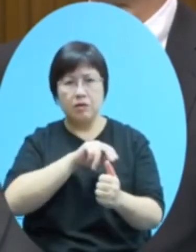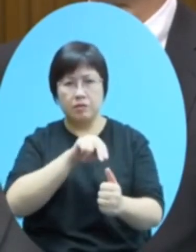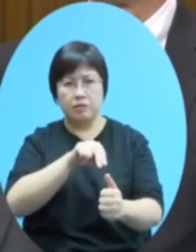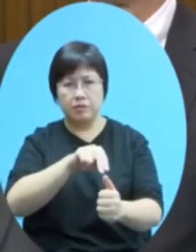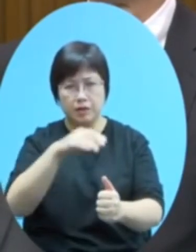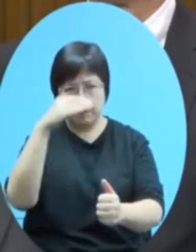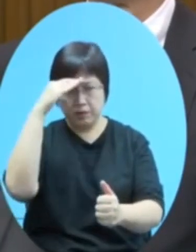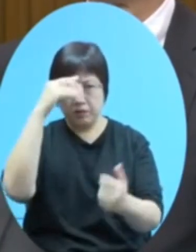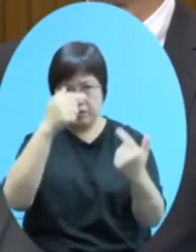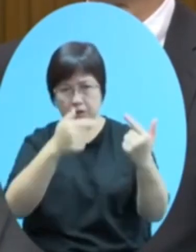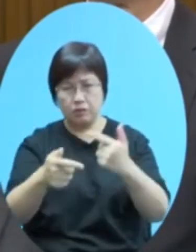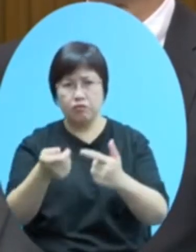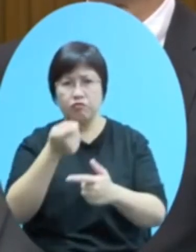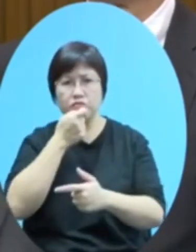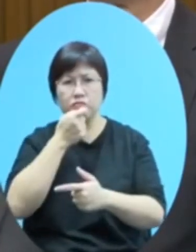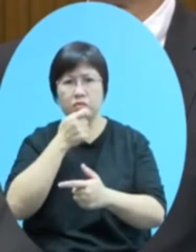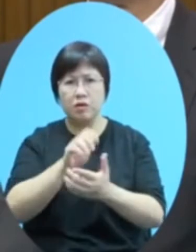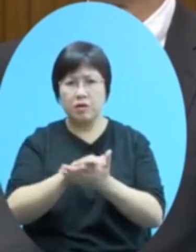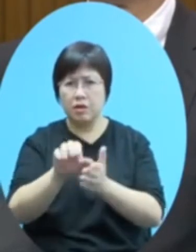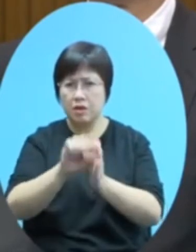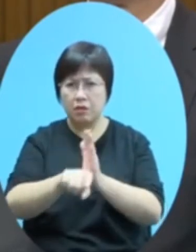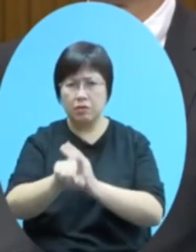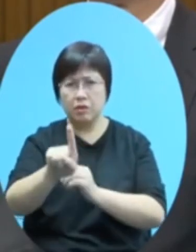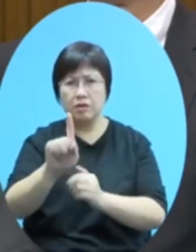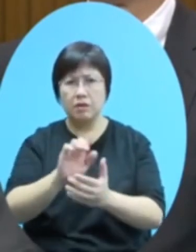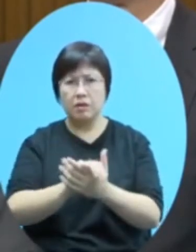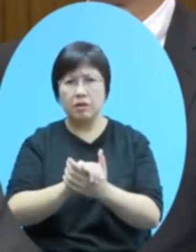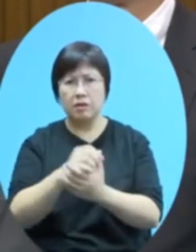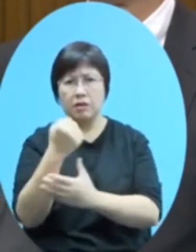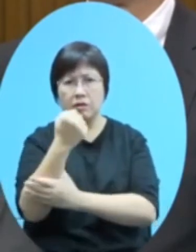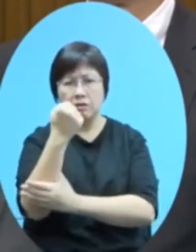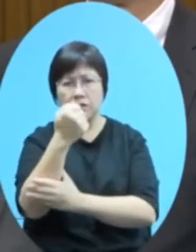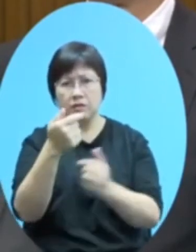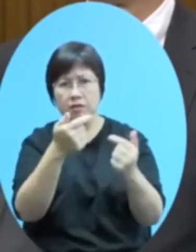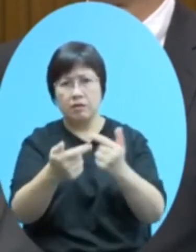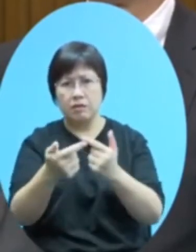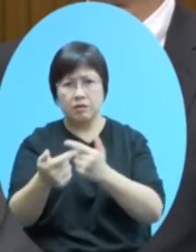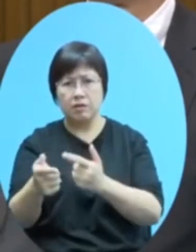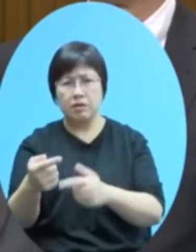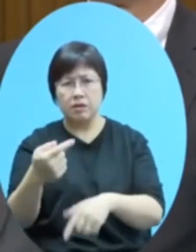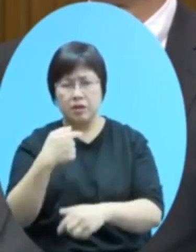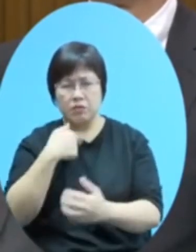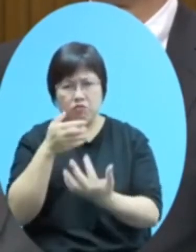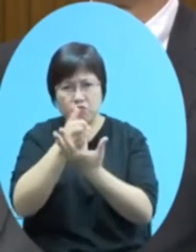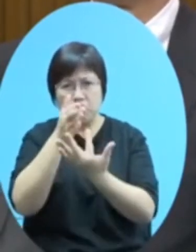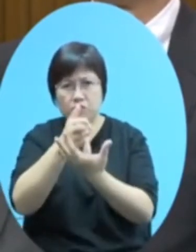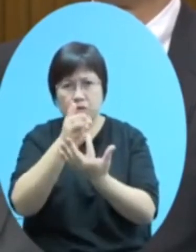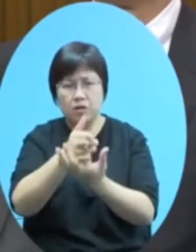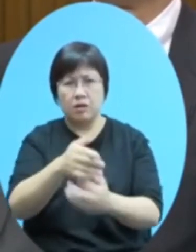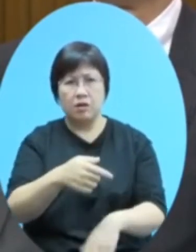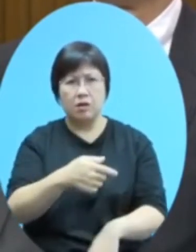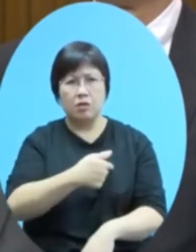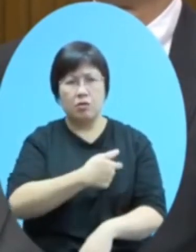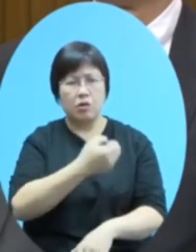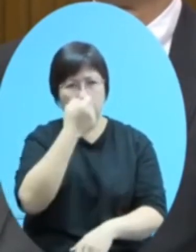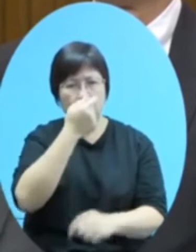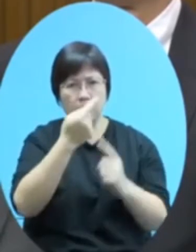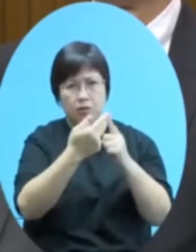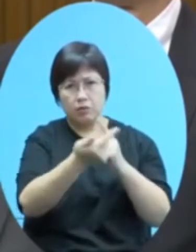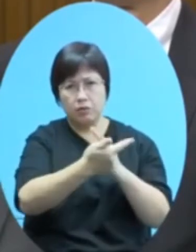handling. But I'm afraid you might have missed the point, because the protest has continued precisely because the majority of Hong Kong